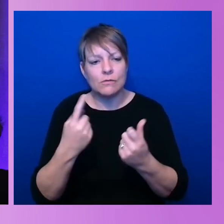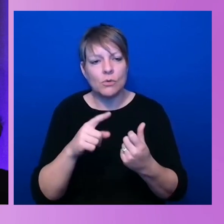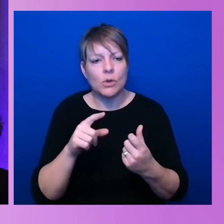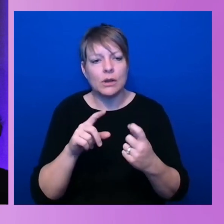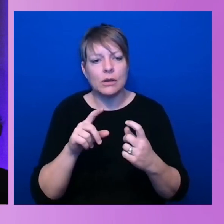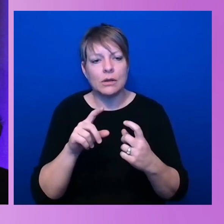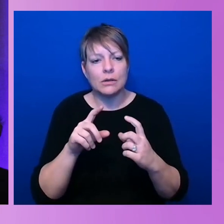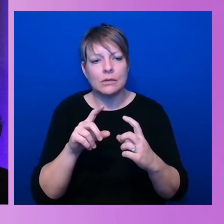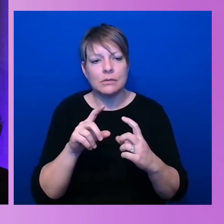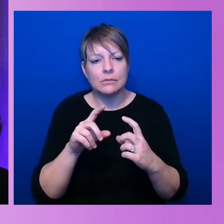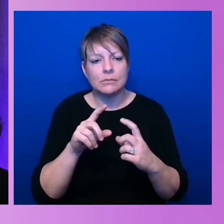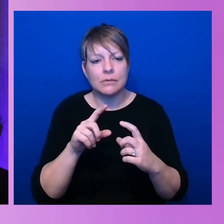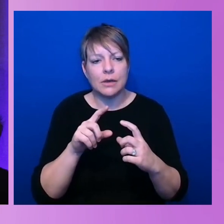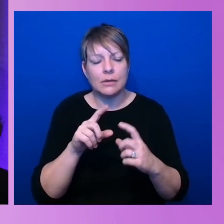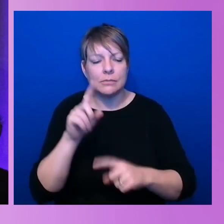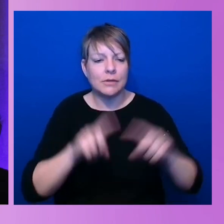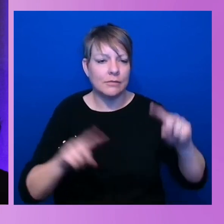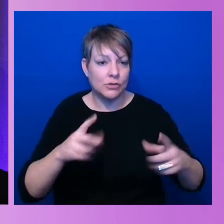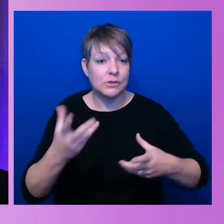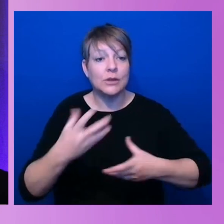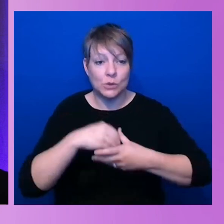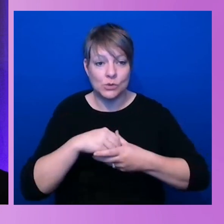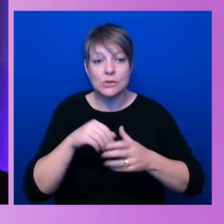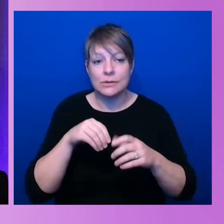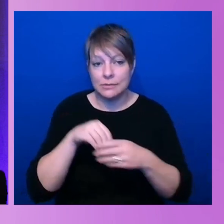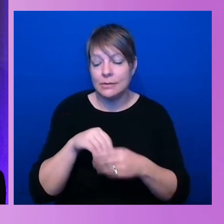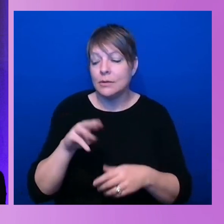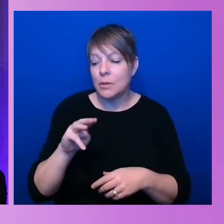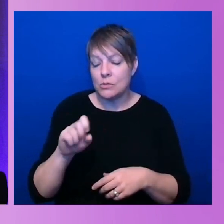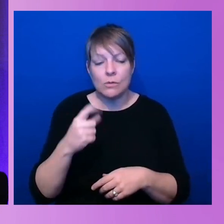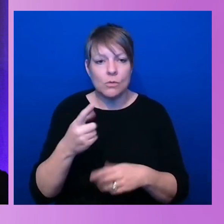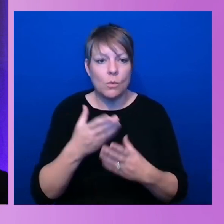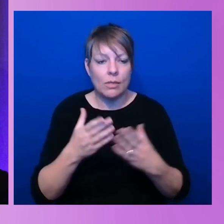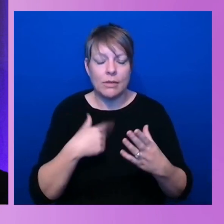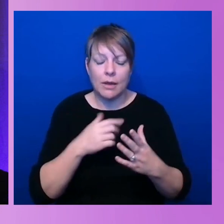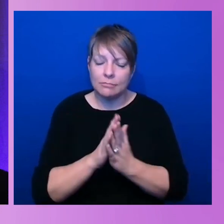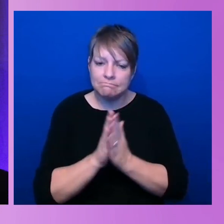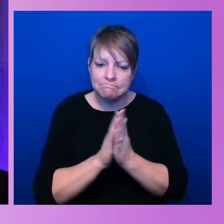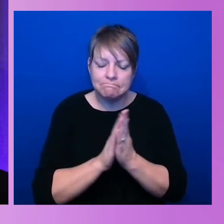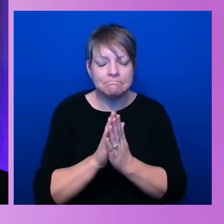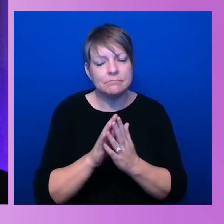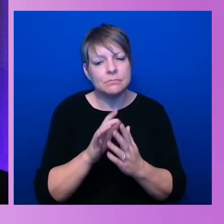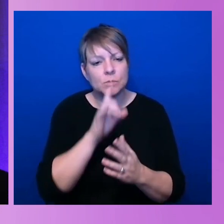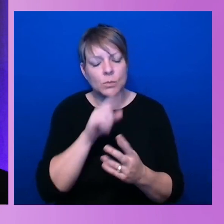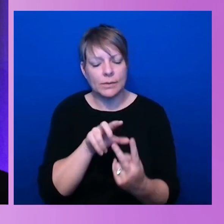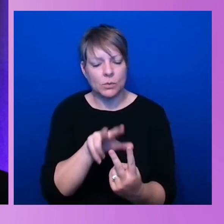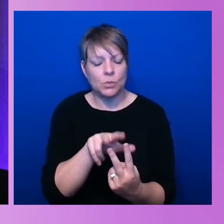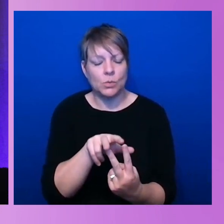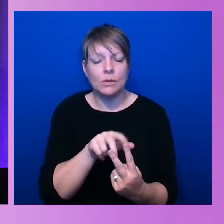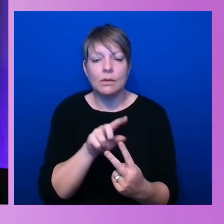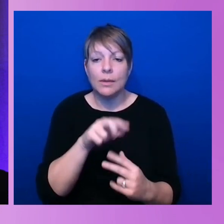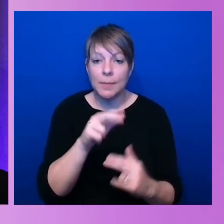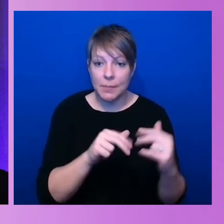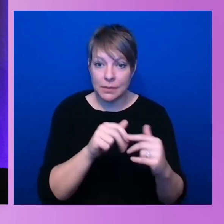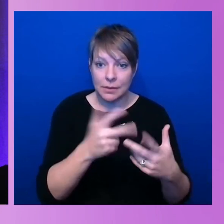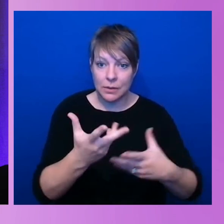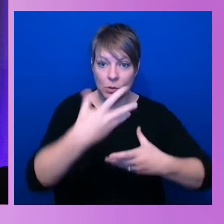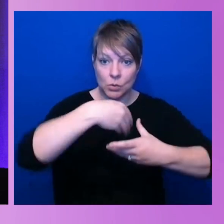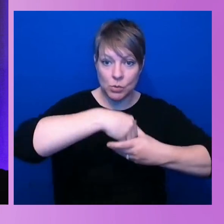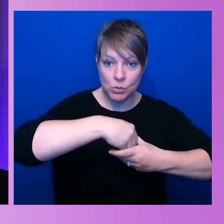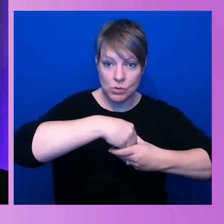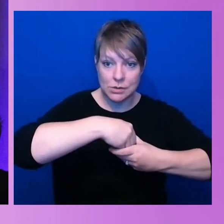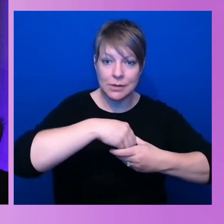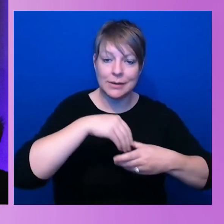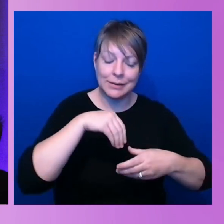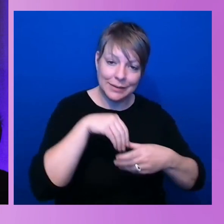at Microsoft. And so one of the things that I'm very passionate about is kind of on 2 fronts. One, building inclusion into the product experience that